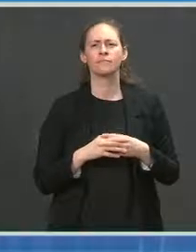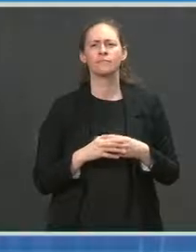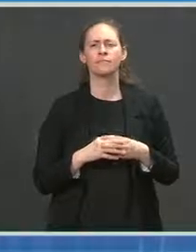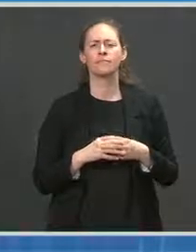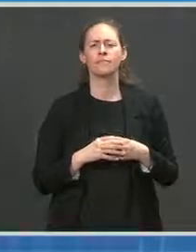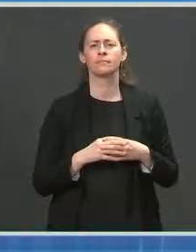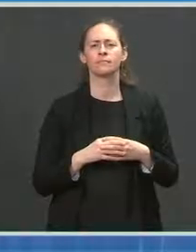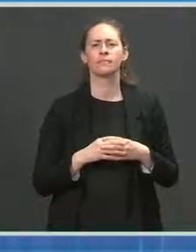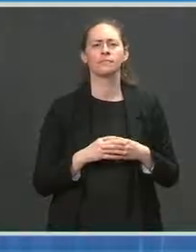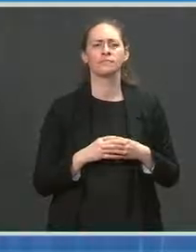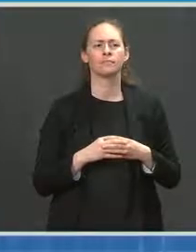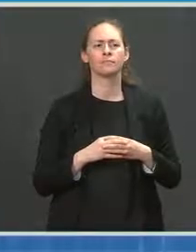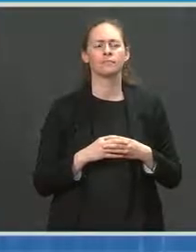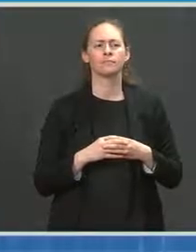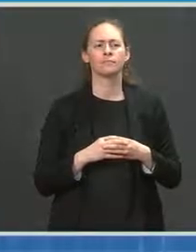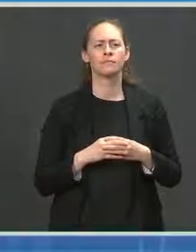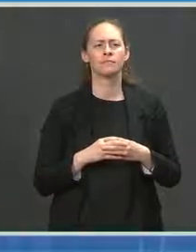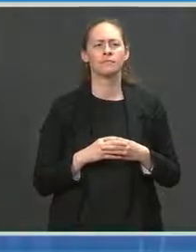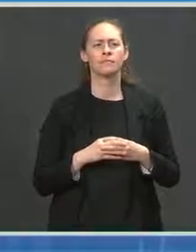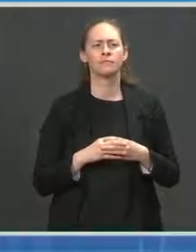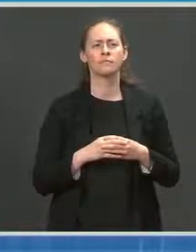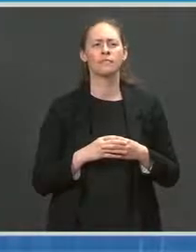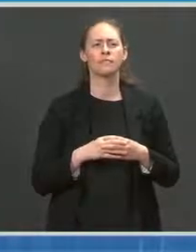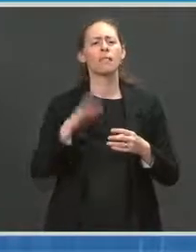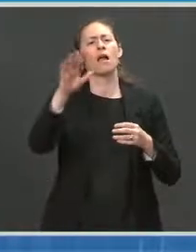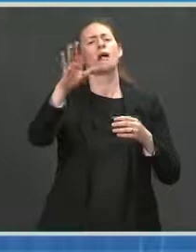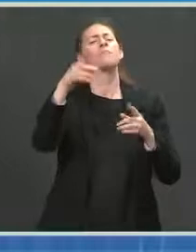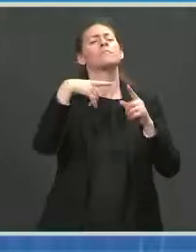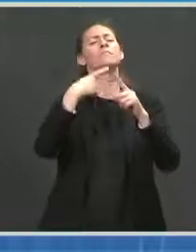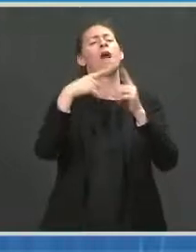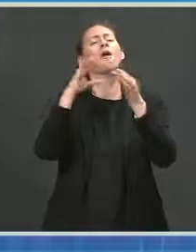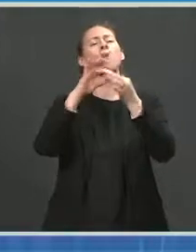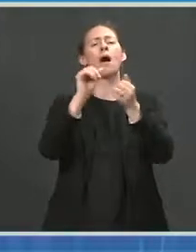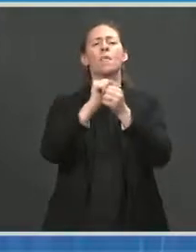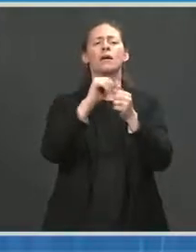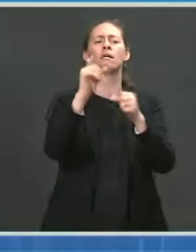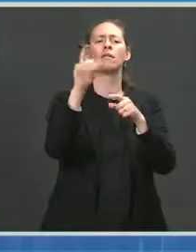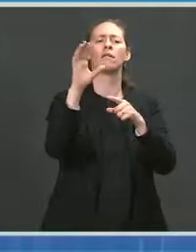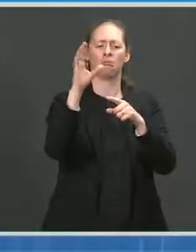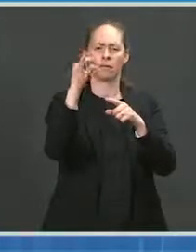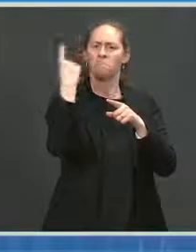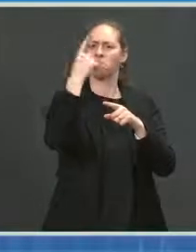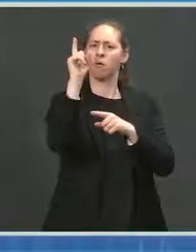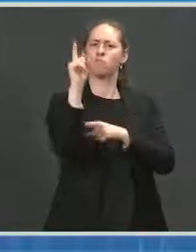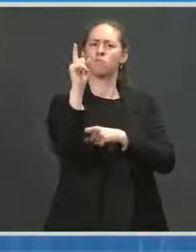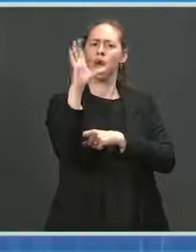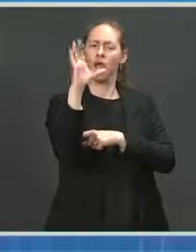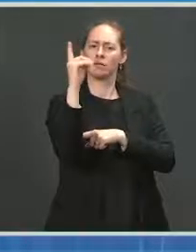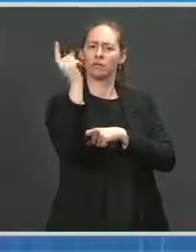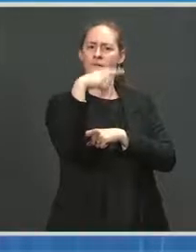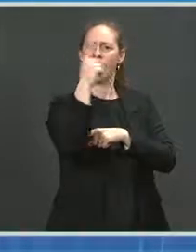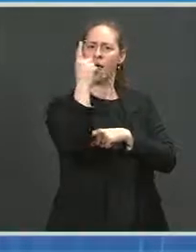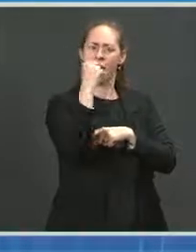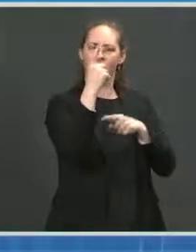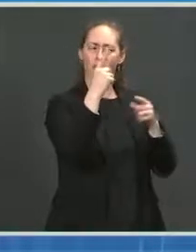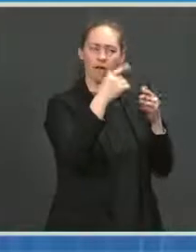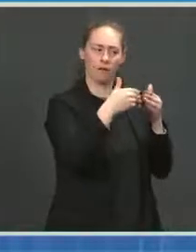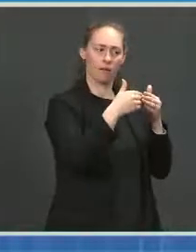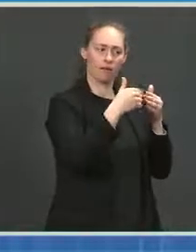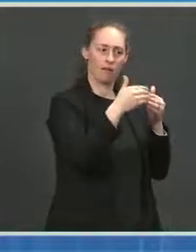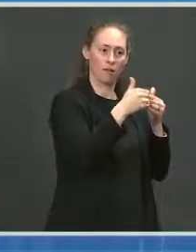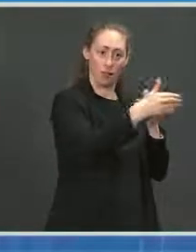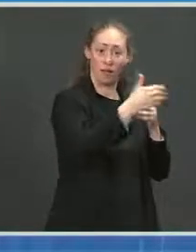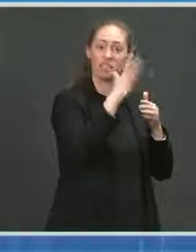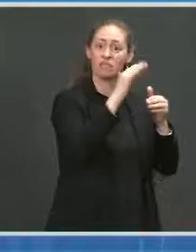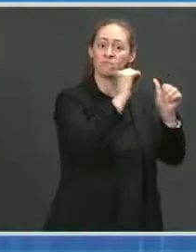Andy, it was about the 100 million day mask goal, and if there's any plans. The mask goal. Well, let's get